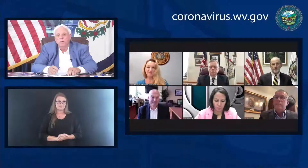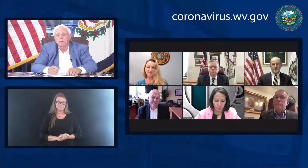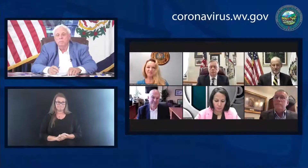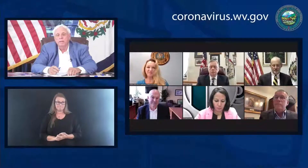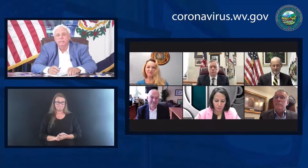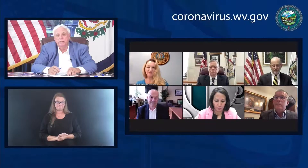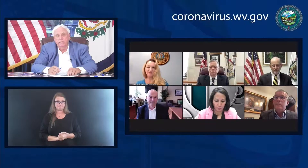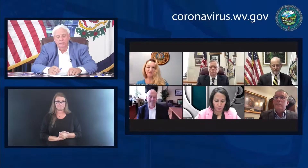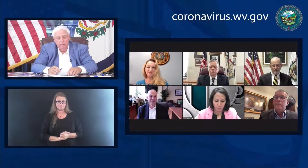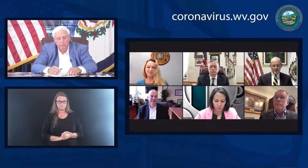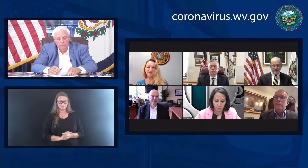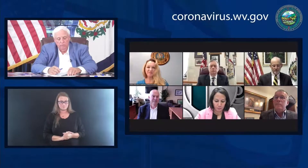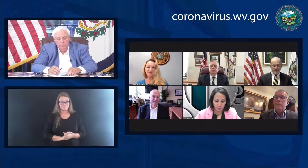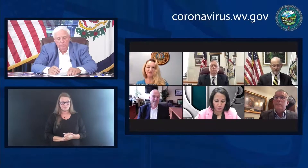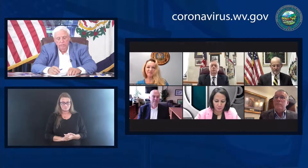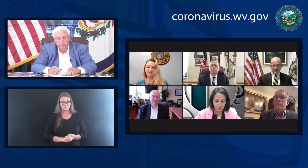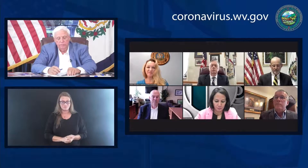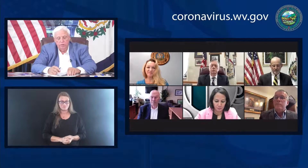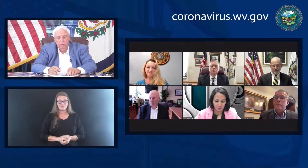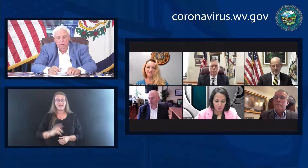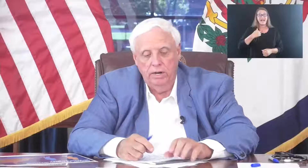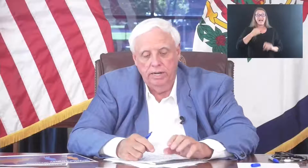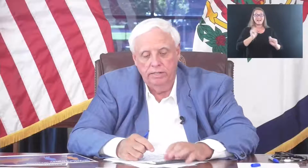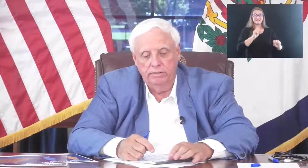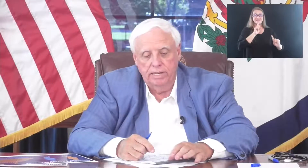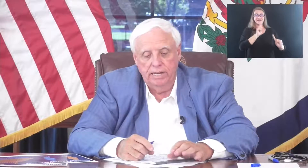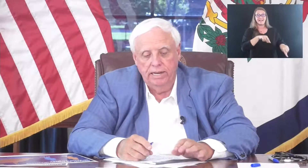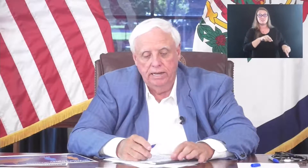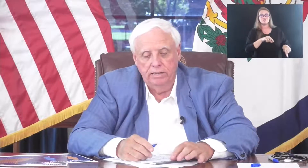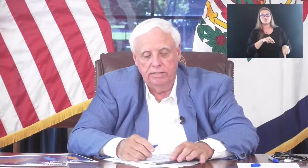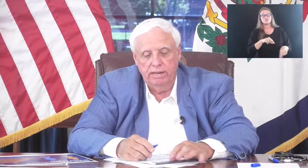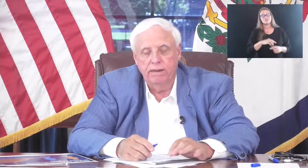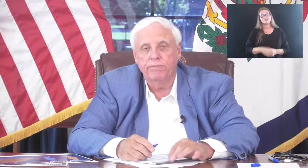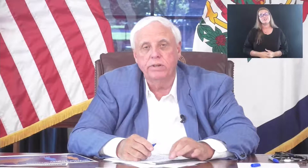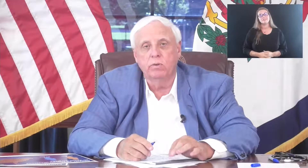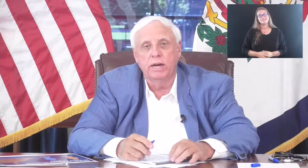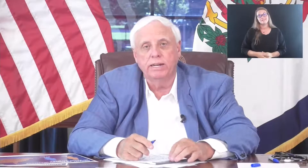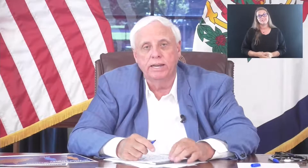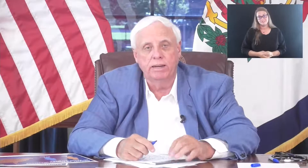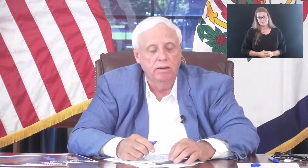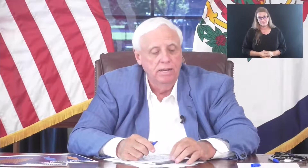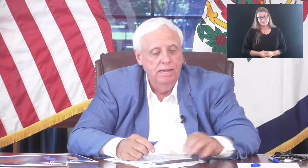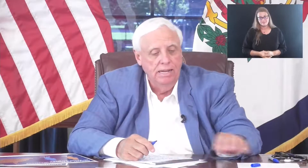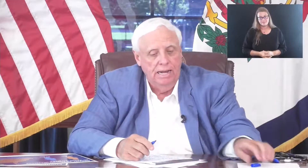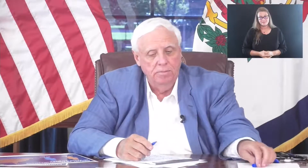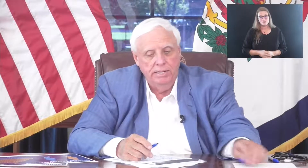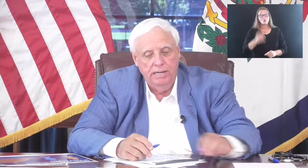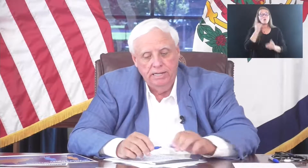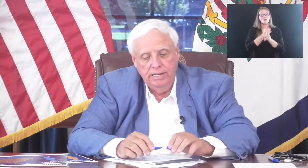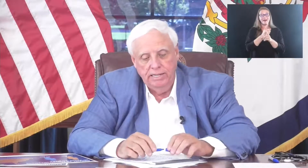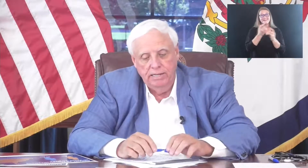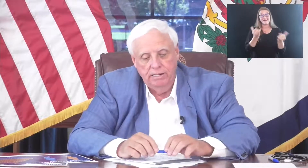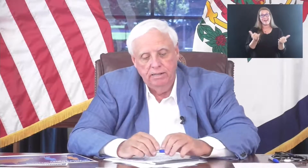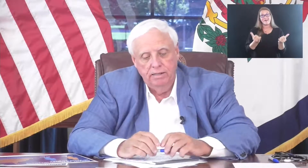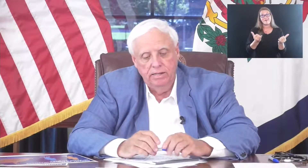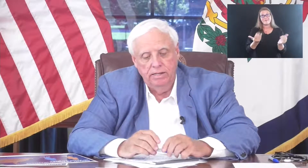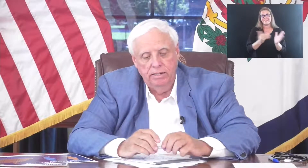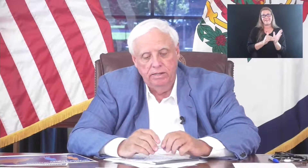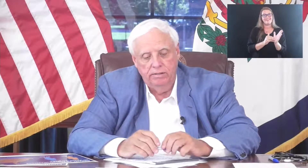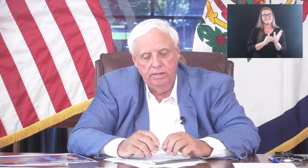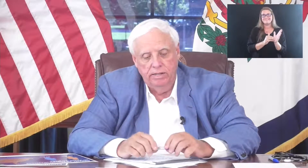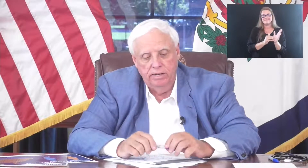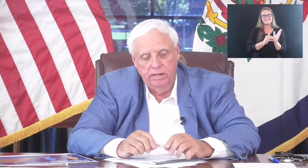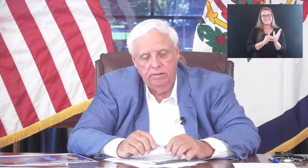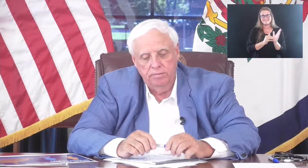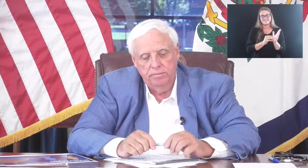Well, Bob, let me answer that. You know, as far as how I feel right now, I mean, again,